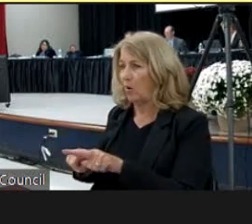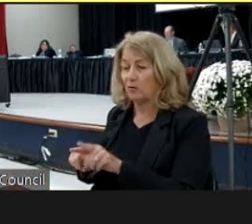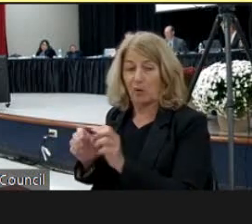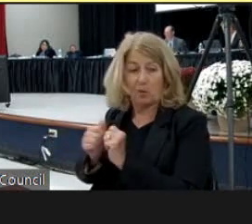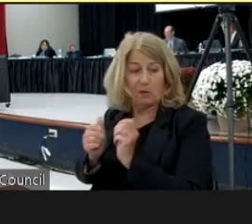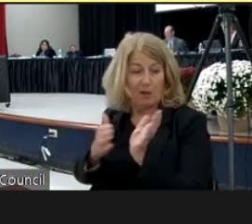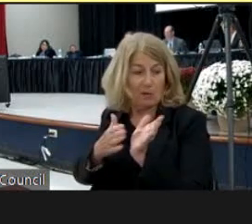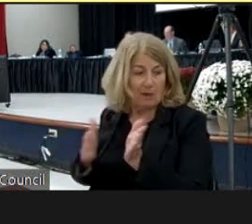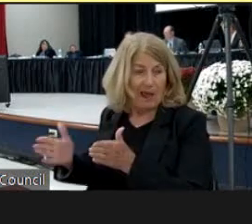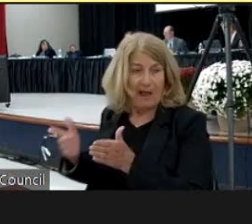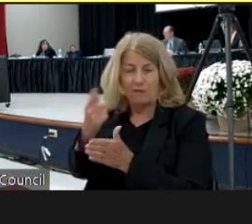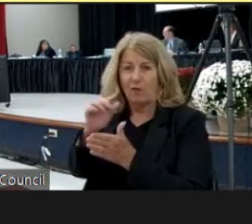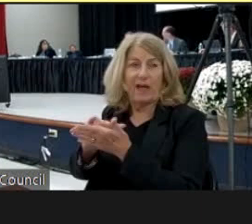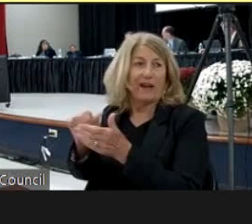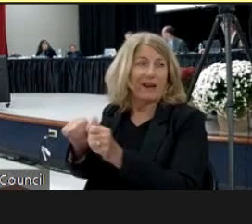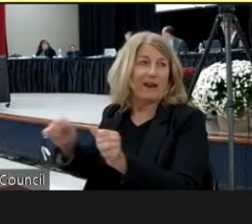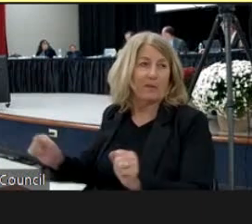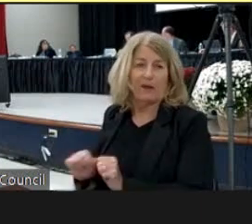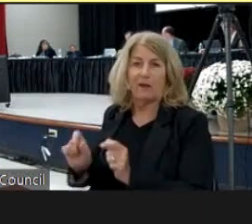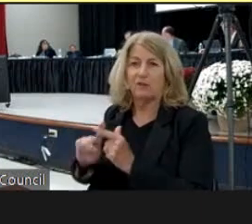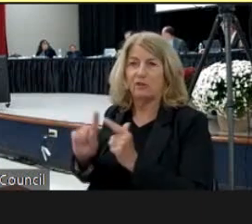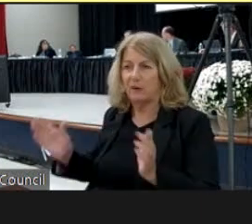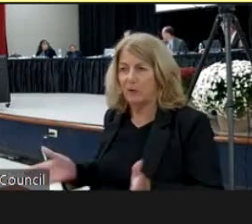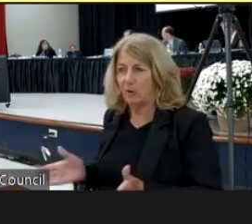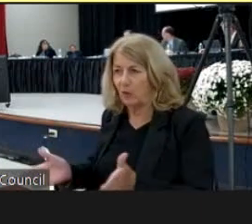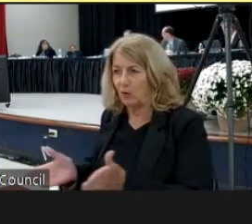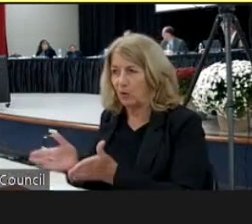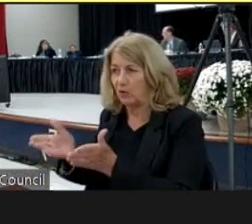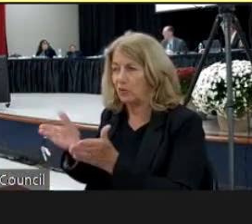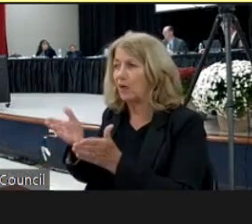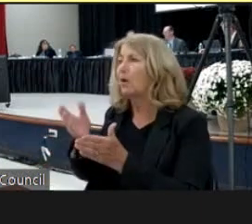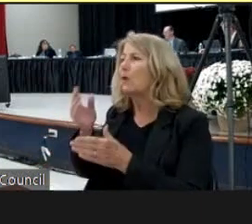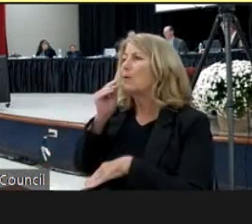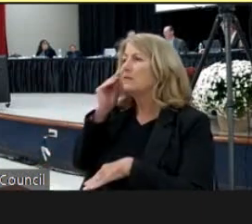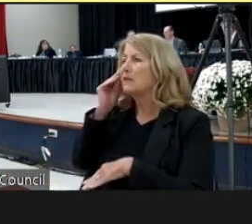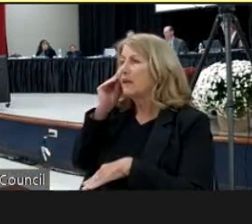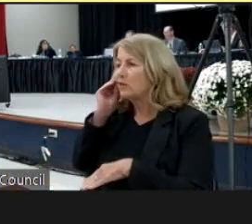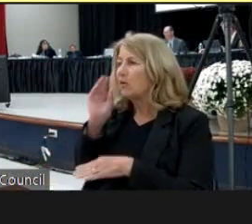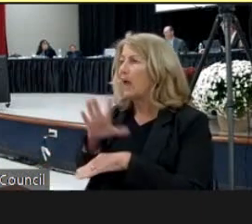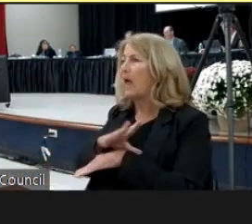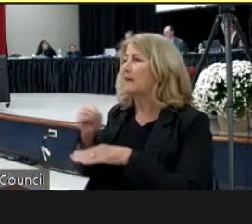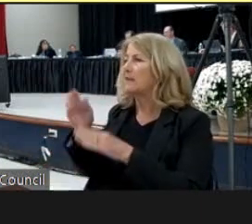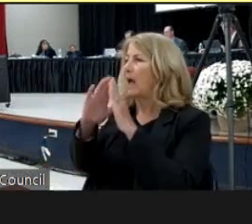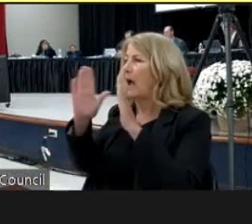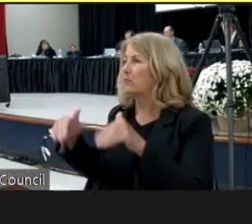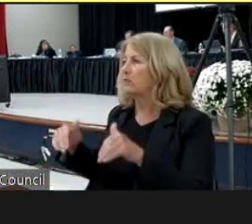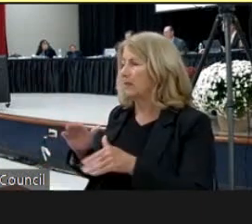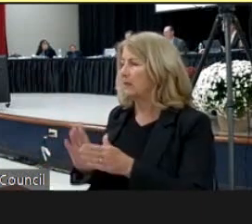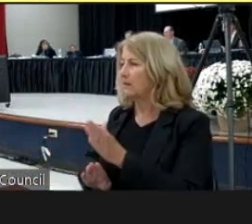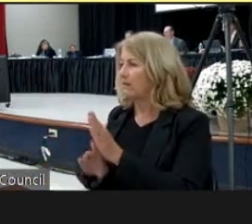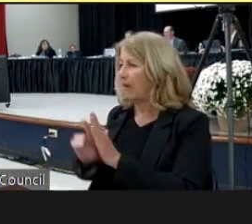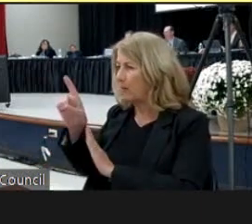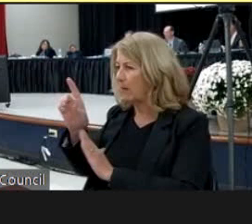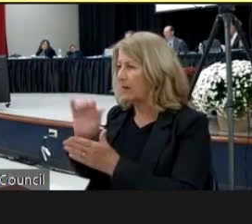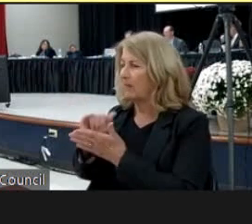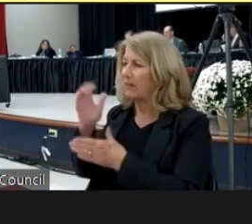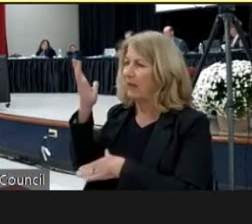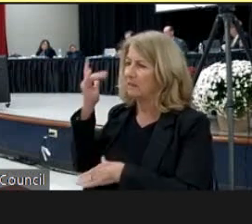for this area, but also to encourage continued residential and housing development in Right. this. And lot. that's why